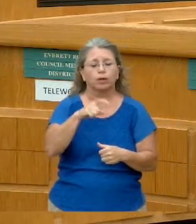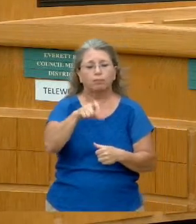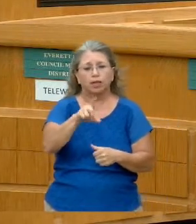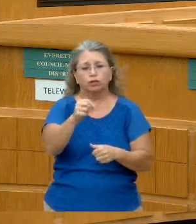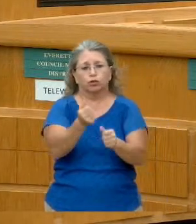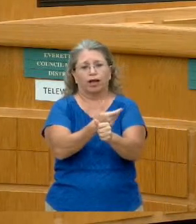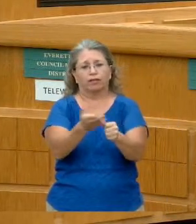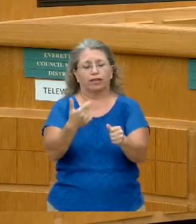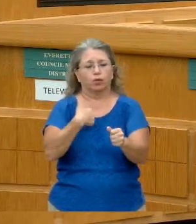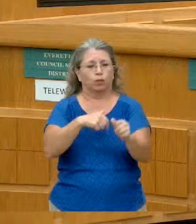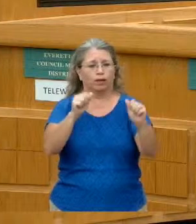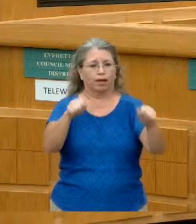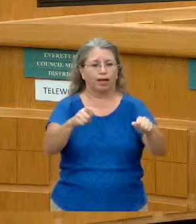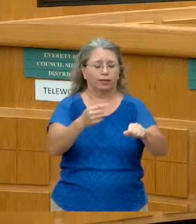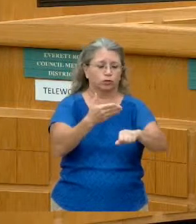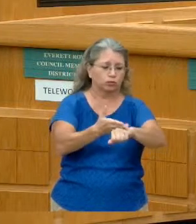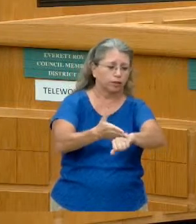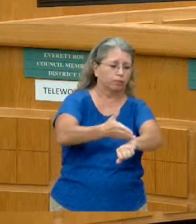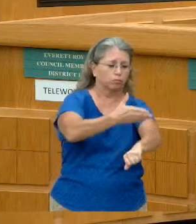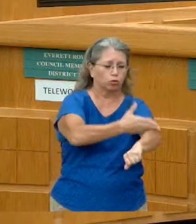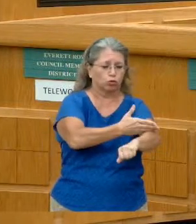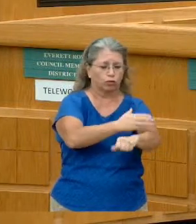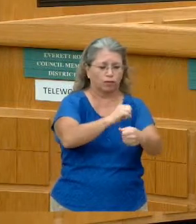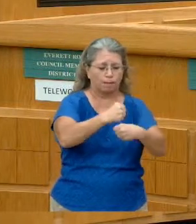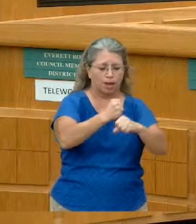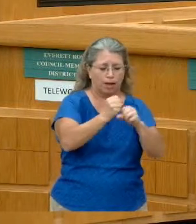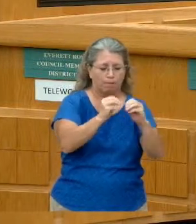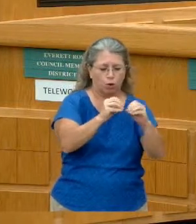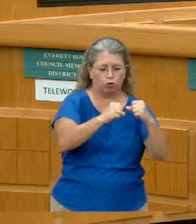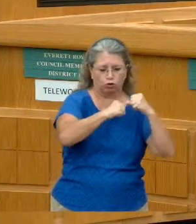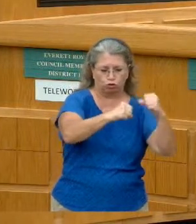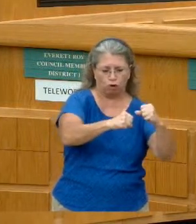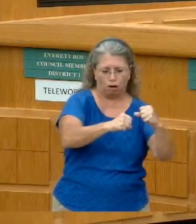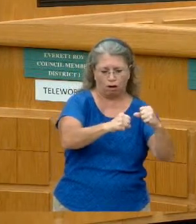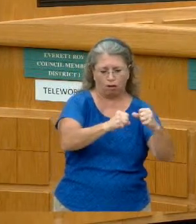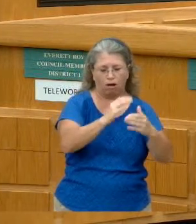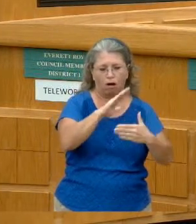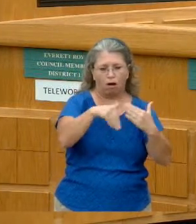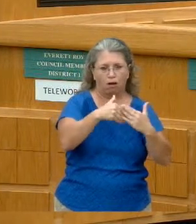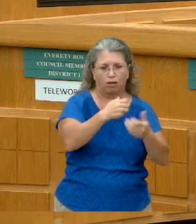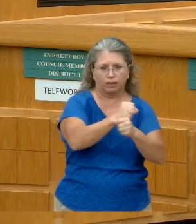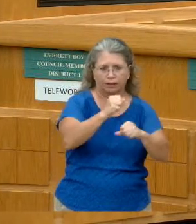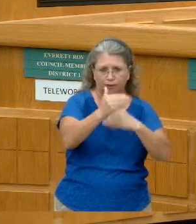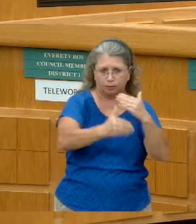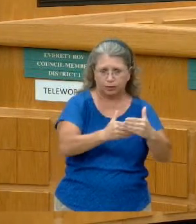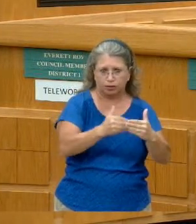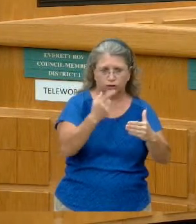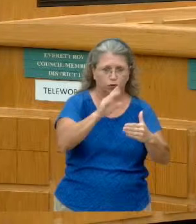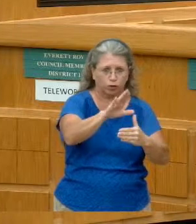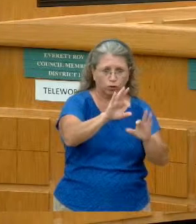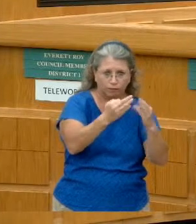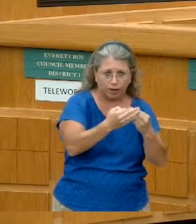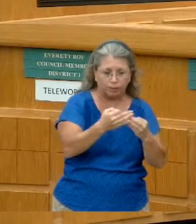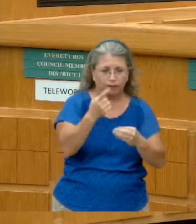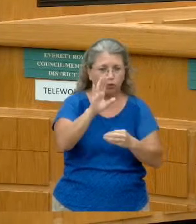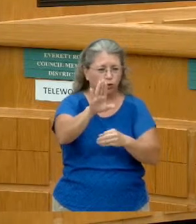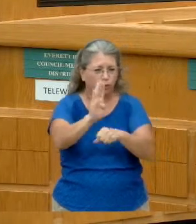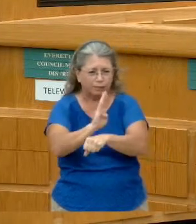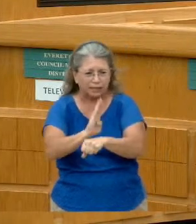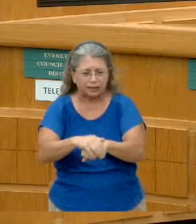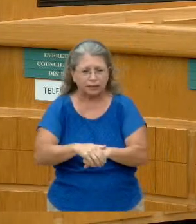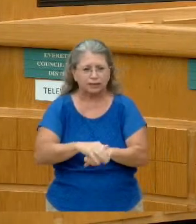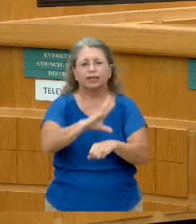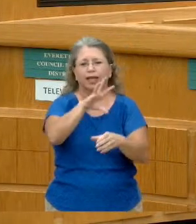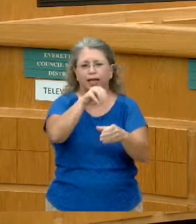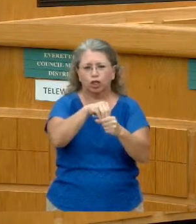we've come up with for our own family, for our own businesses. Of course, that includes wearing the masks, but it